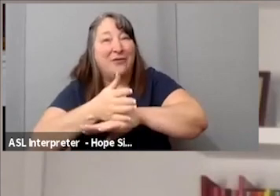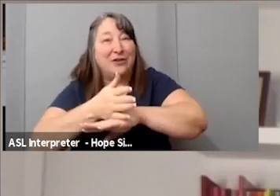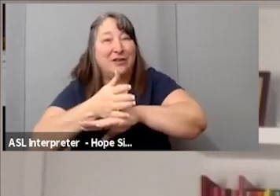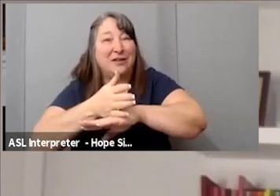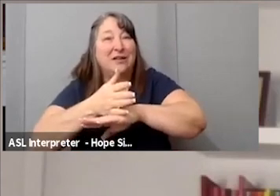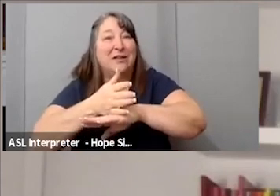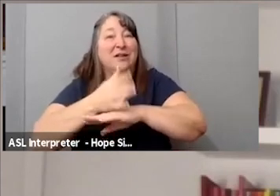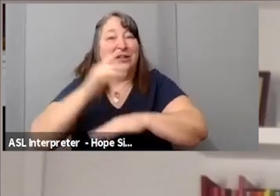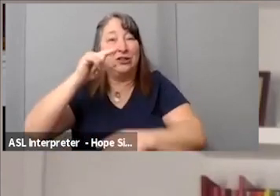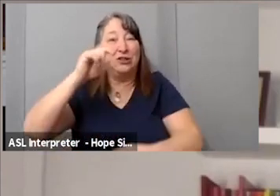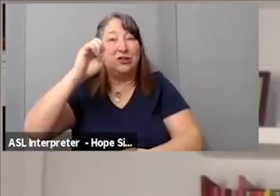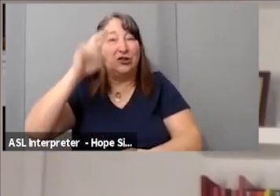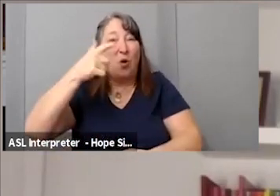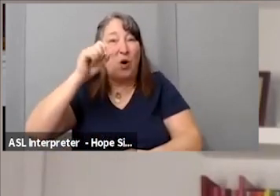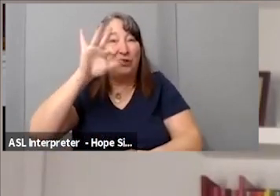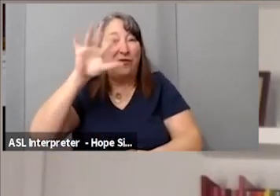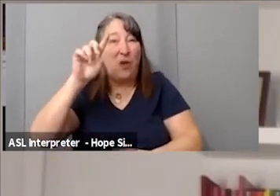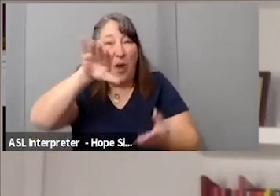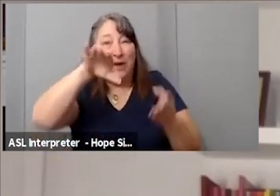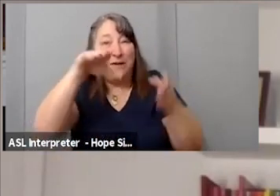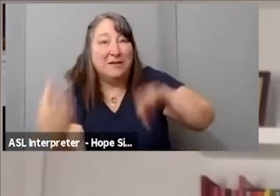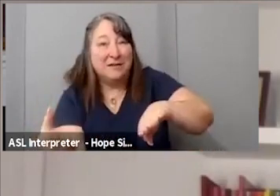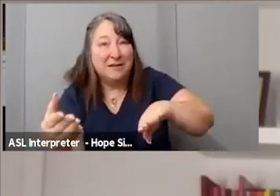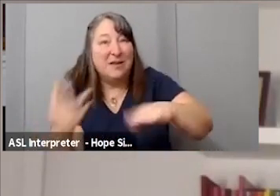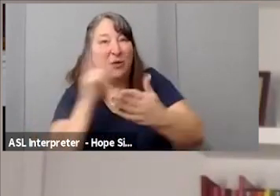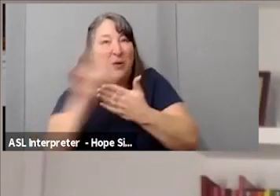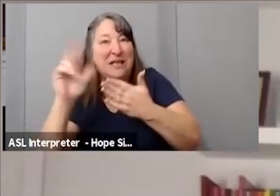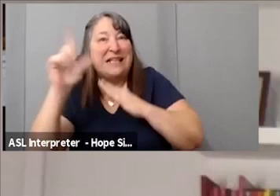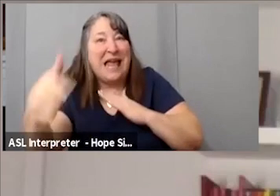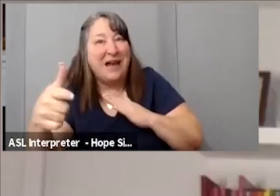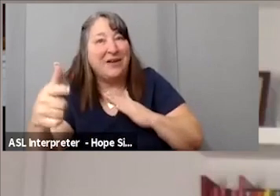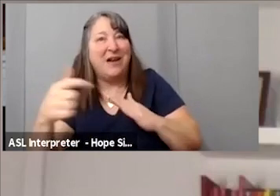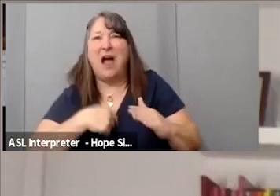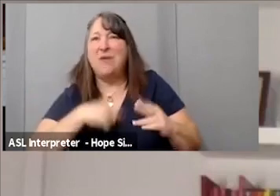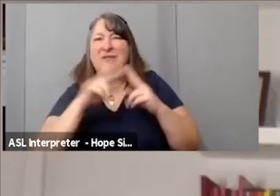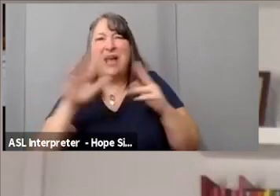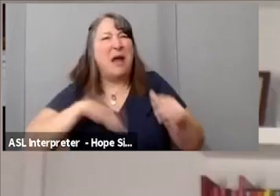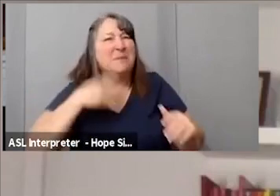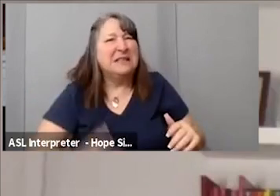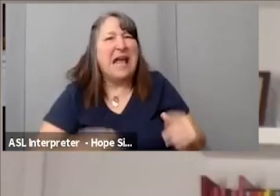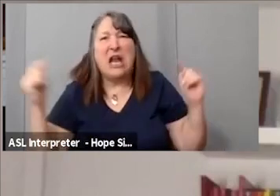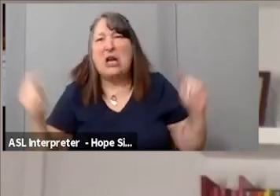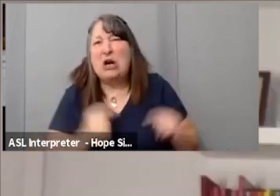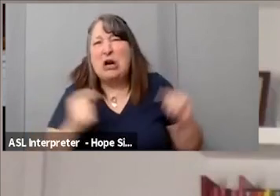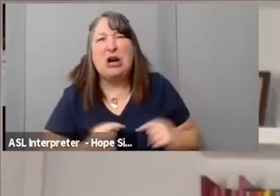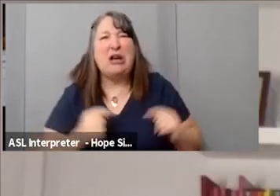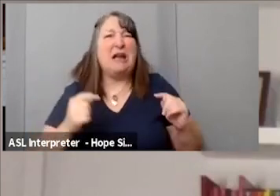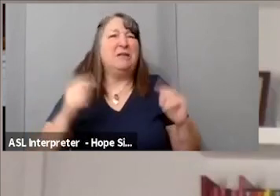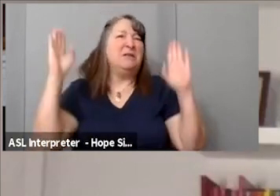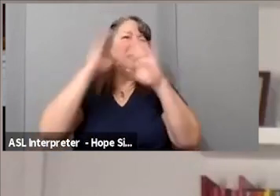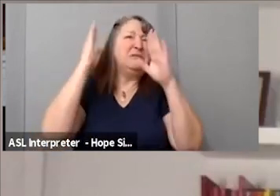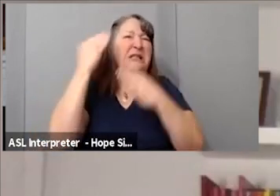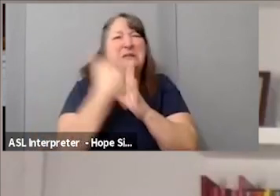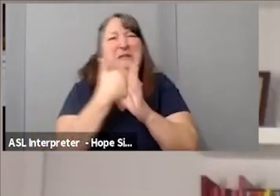is really important and powerful to me because I'd spent a lot of time kind of just being really upset and hurt and troubled by what had happened and the amount of